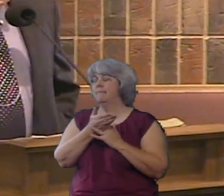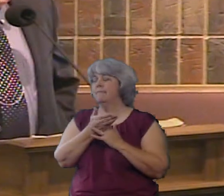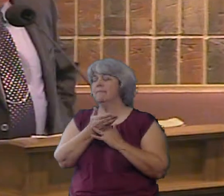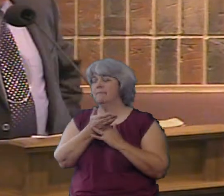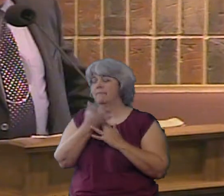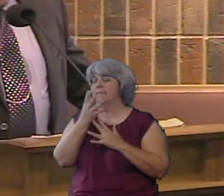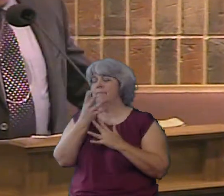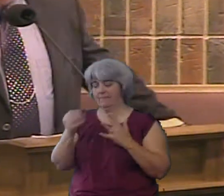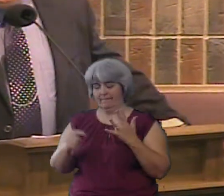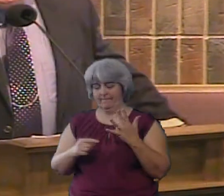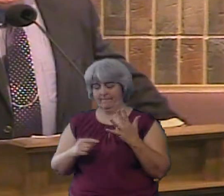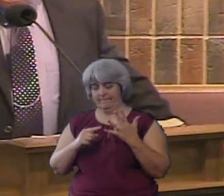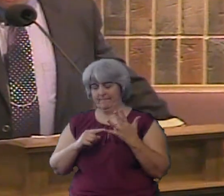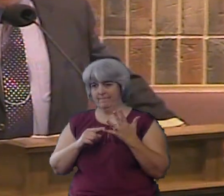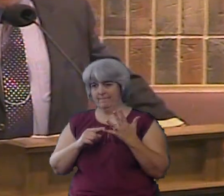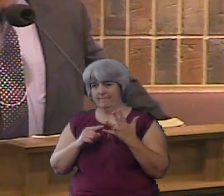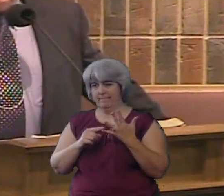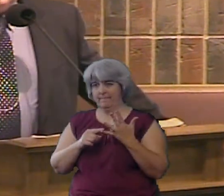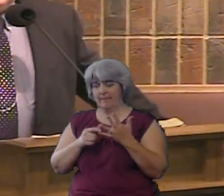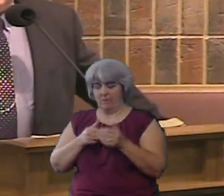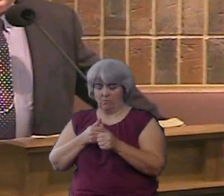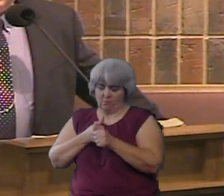And to hold to the scriptures